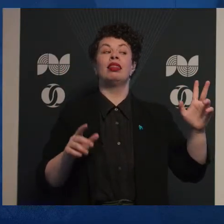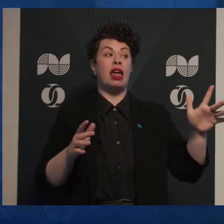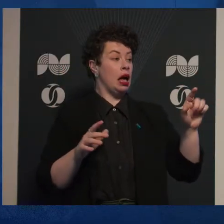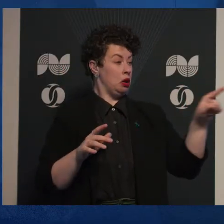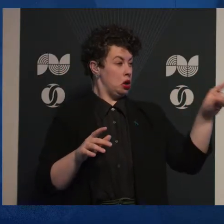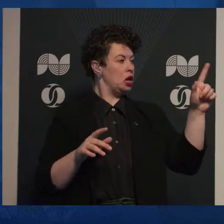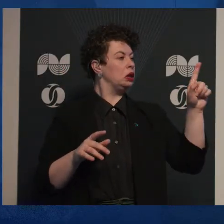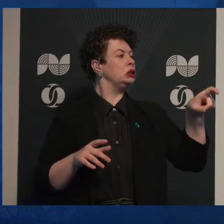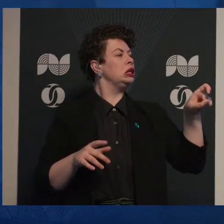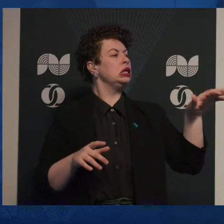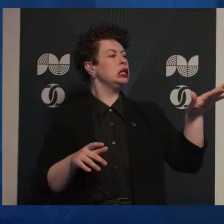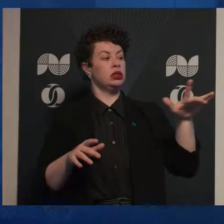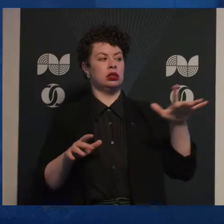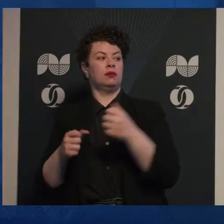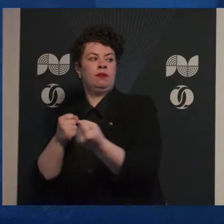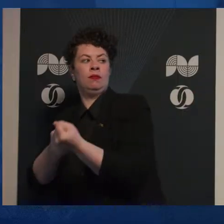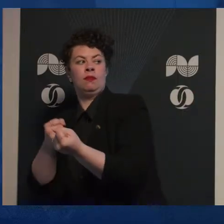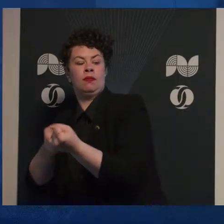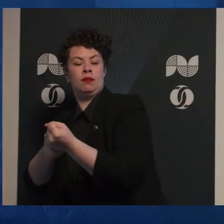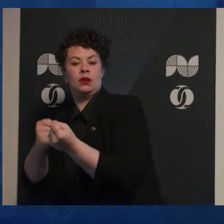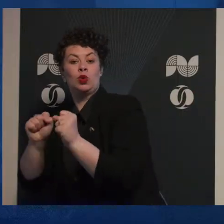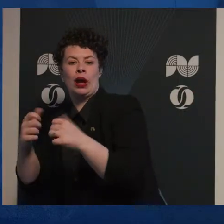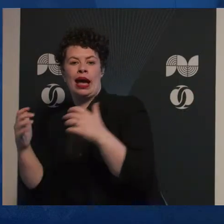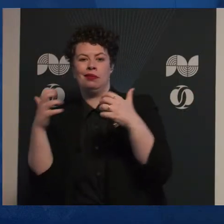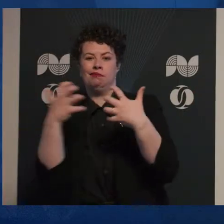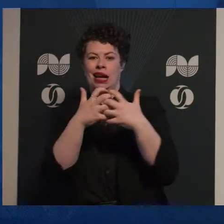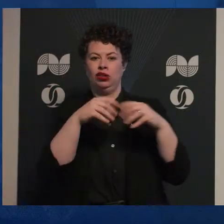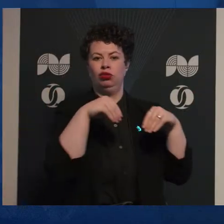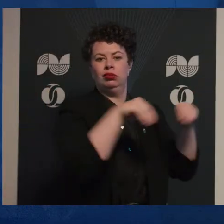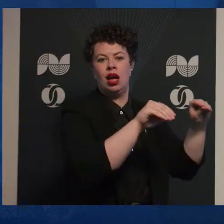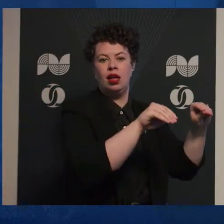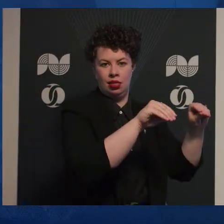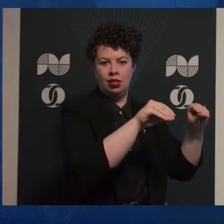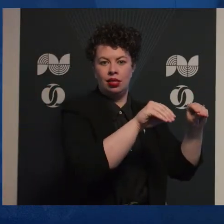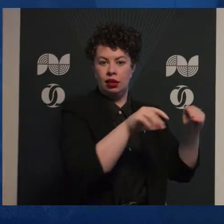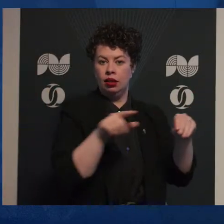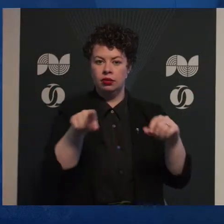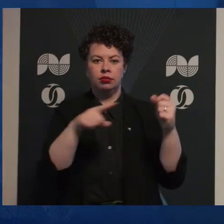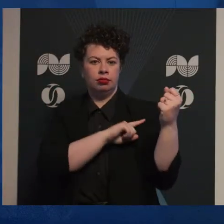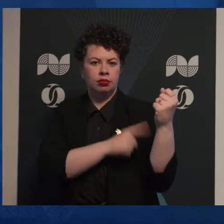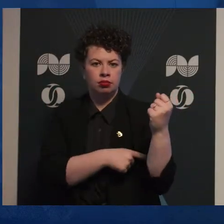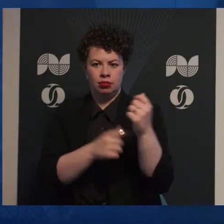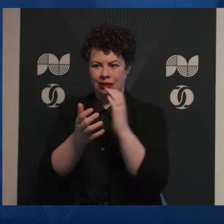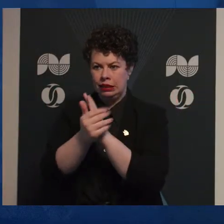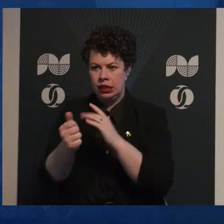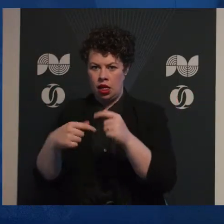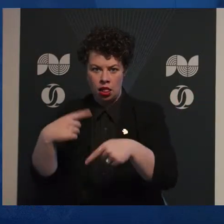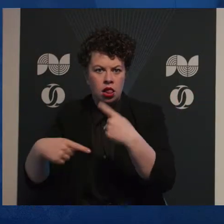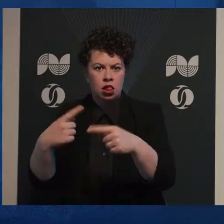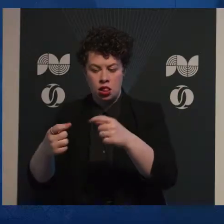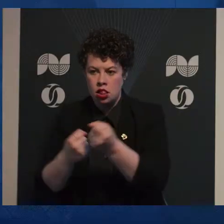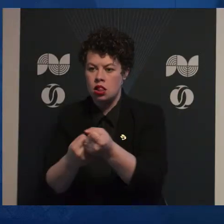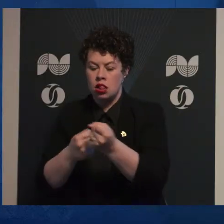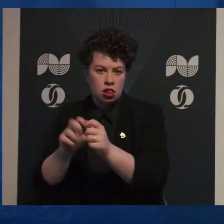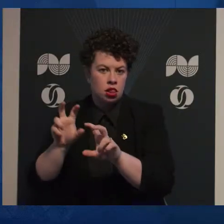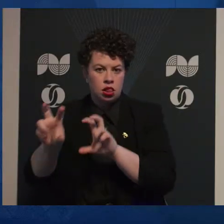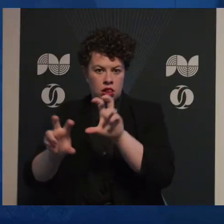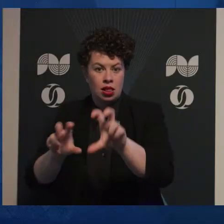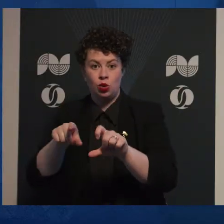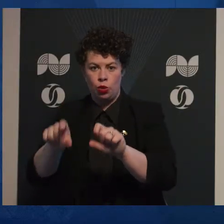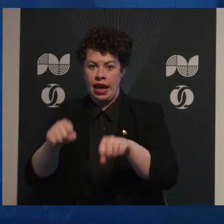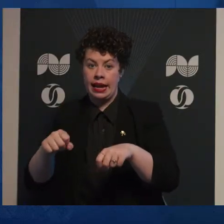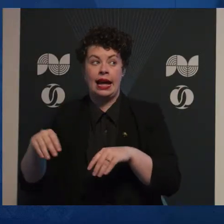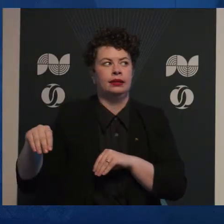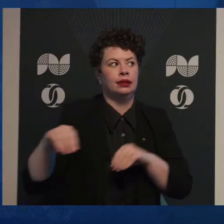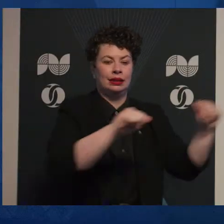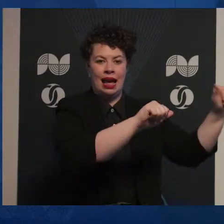those industries and those enterprises that are capable and their capabilities and competitiveness, so that they can actually reach those